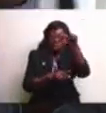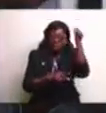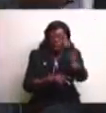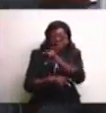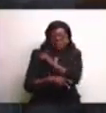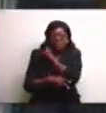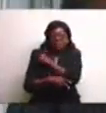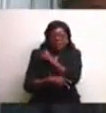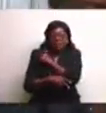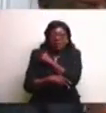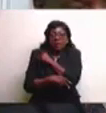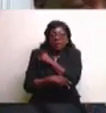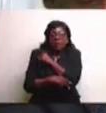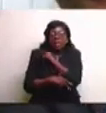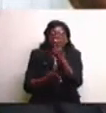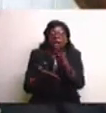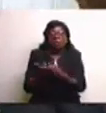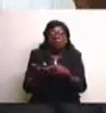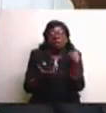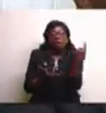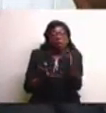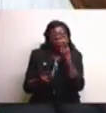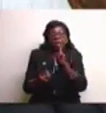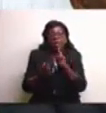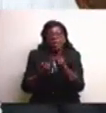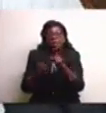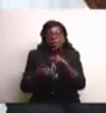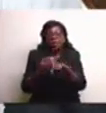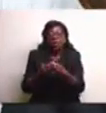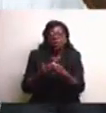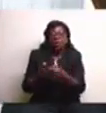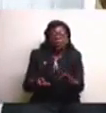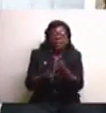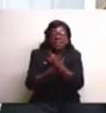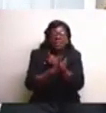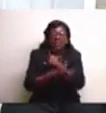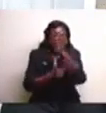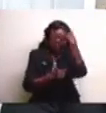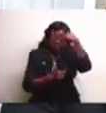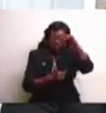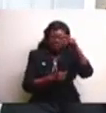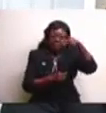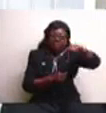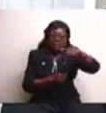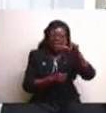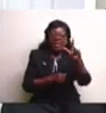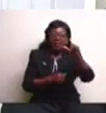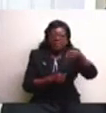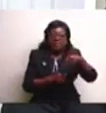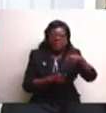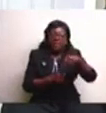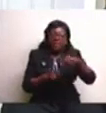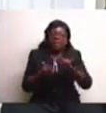what has always been consistent is, yes, his love for the Progressive Liberal Party, no doubt, but make no mistake, his